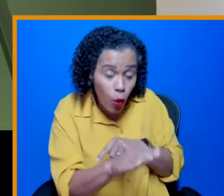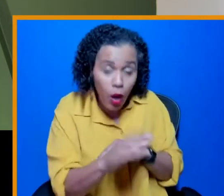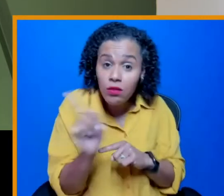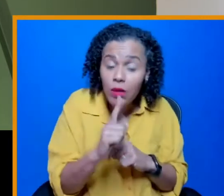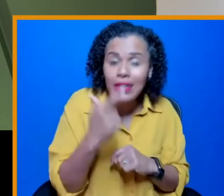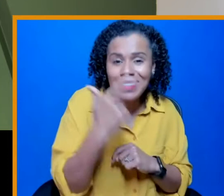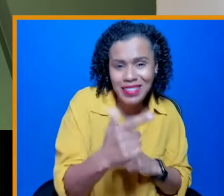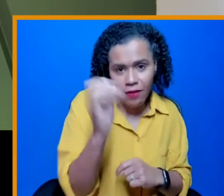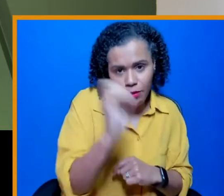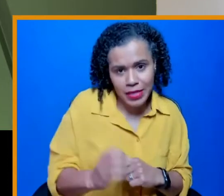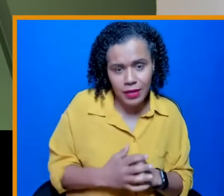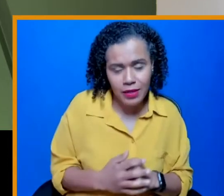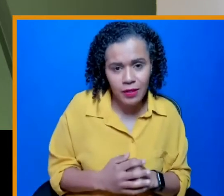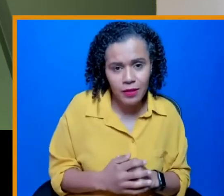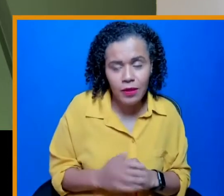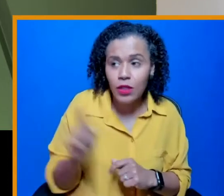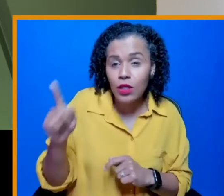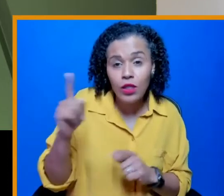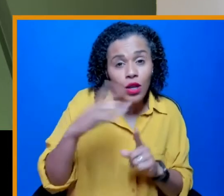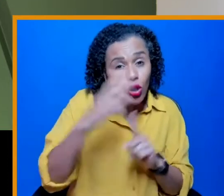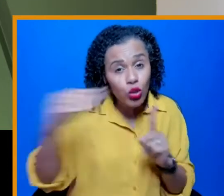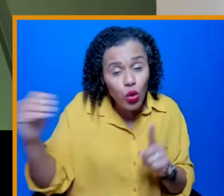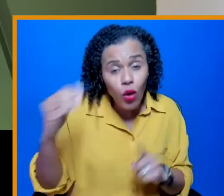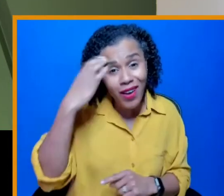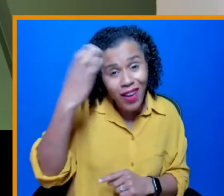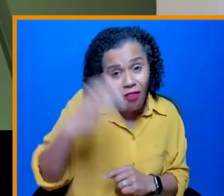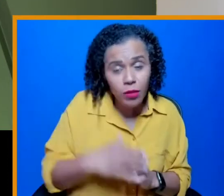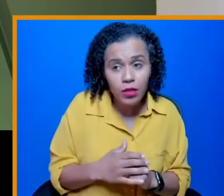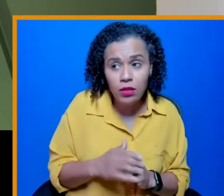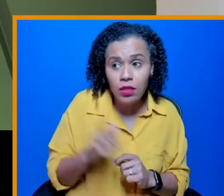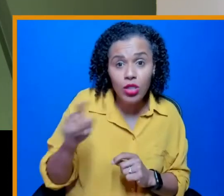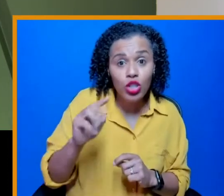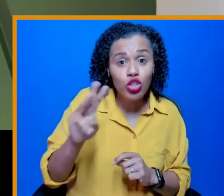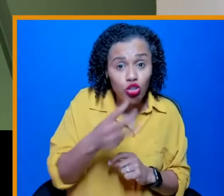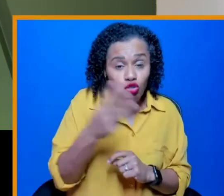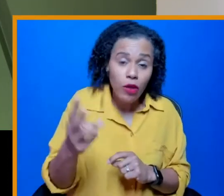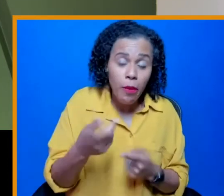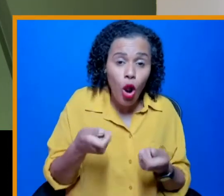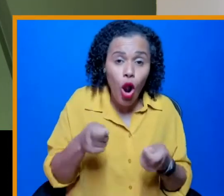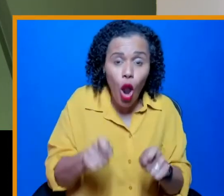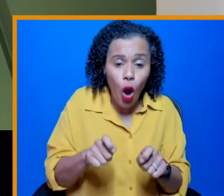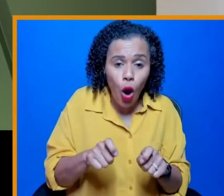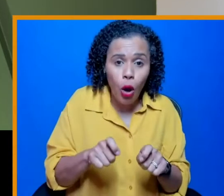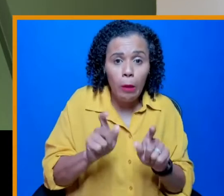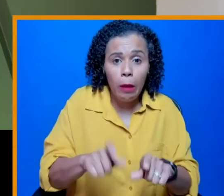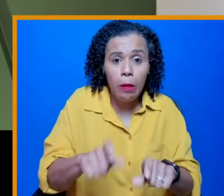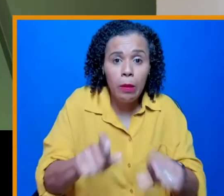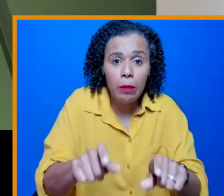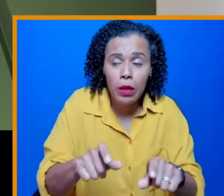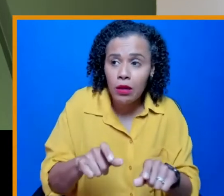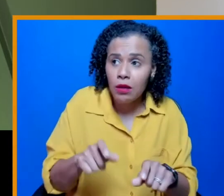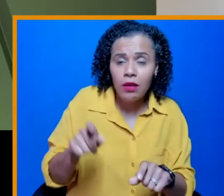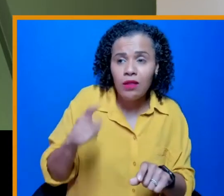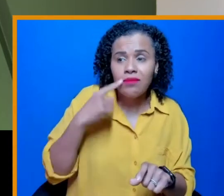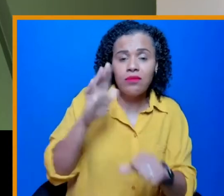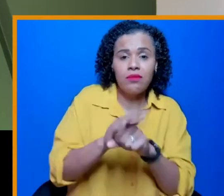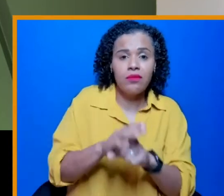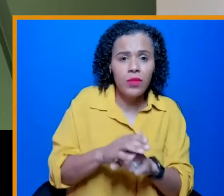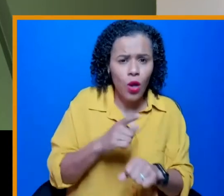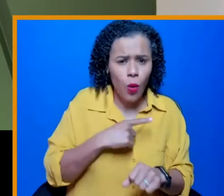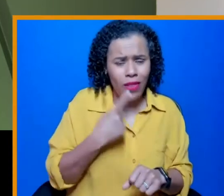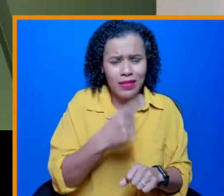7%. The Tory government dropped the triple lock because they said it was proposing a ridiculous increase for